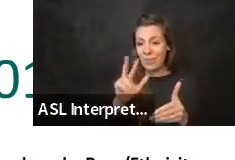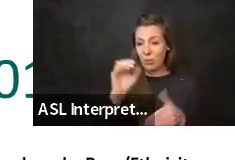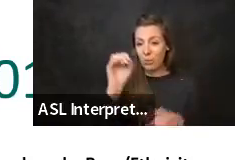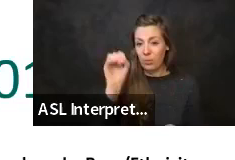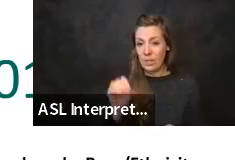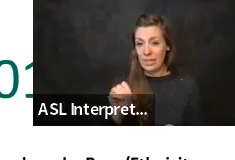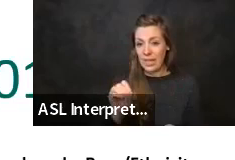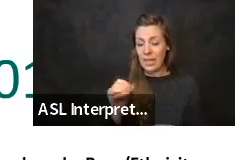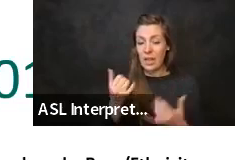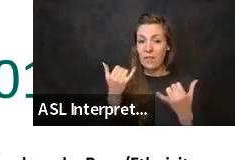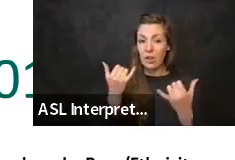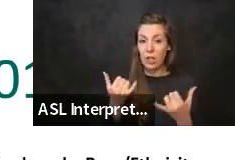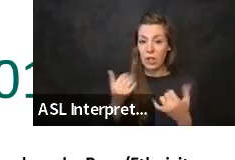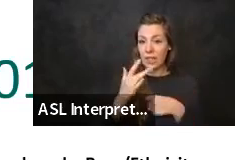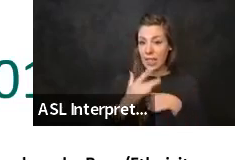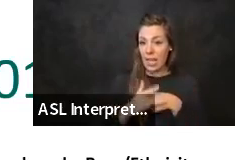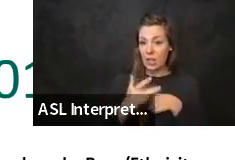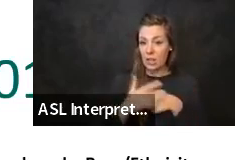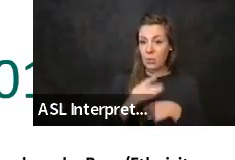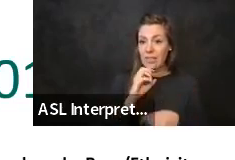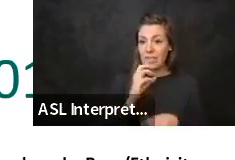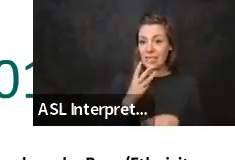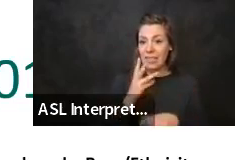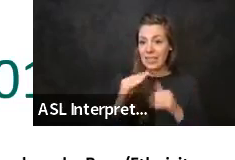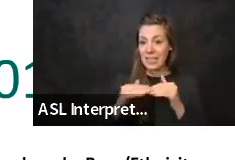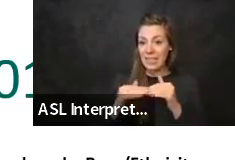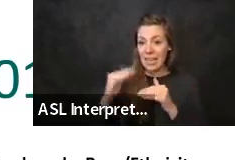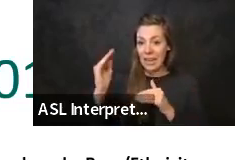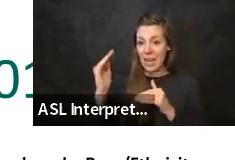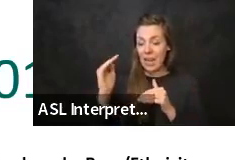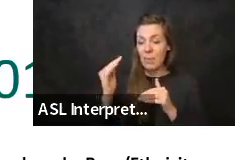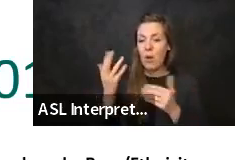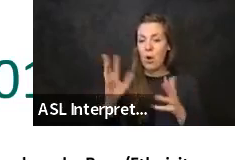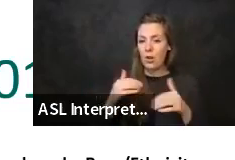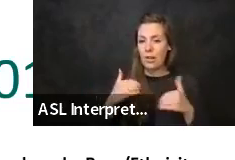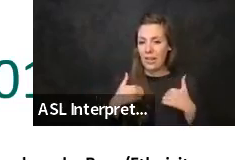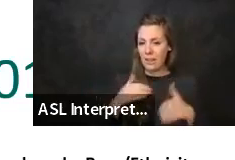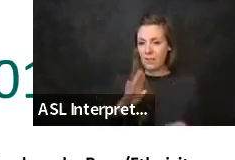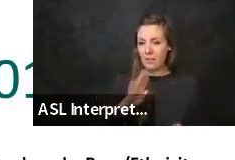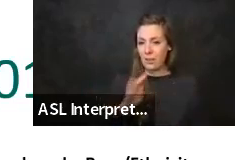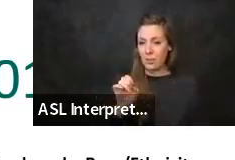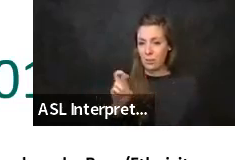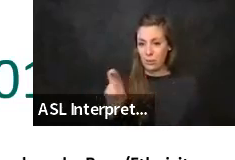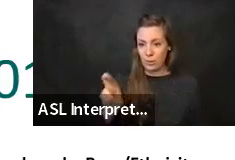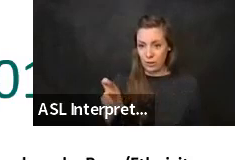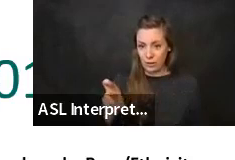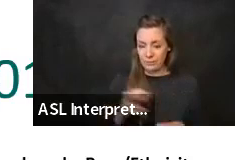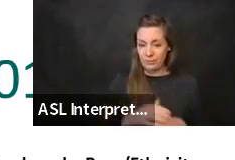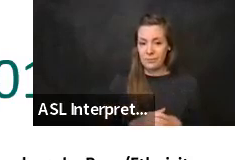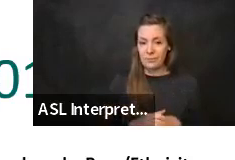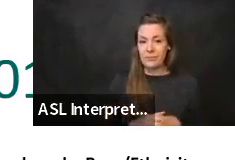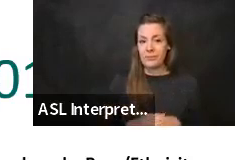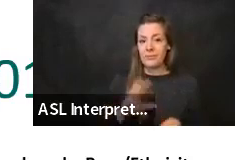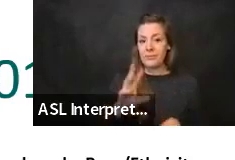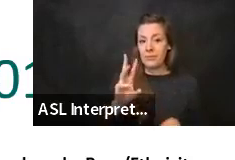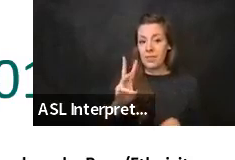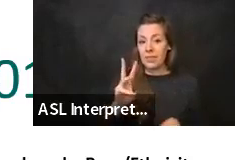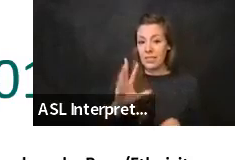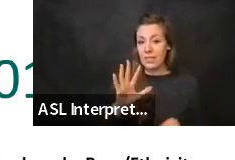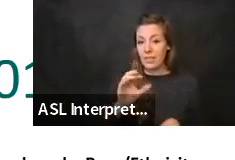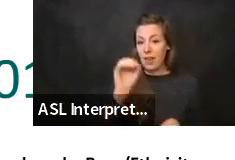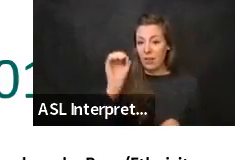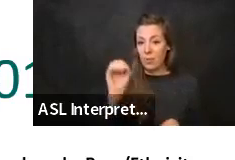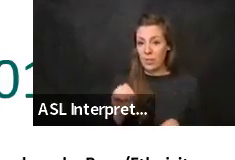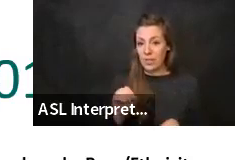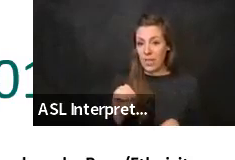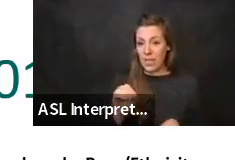our currently eligible 16-plus-year-olds in the county with their booster dose, with 65% of